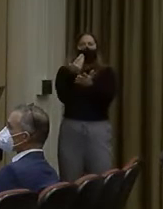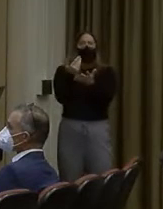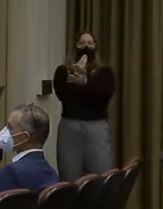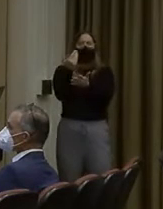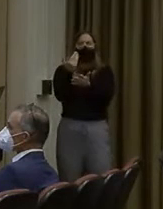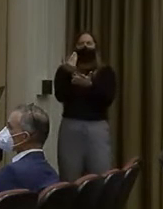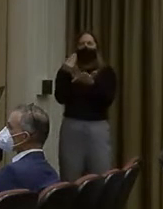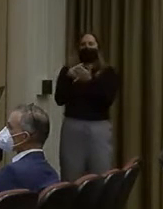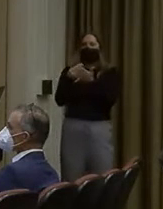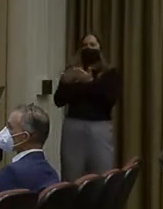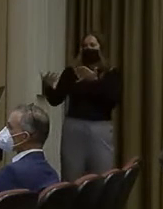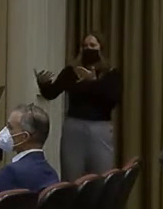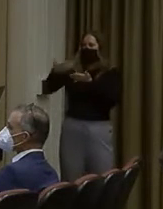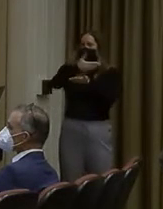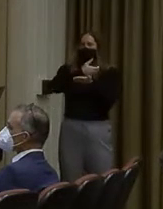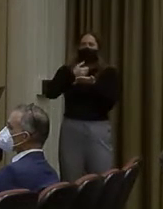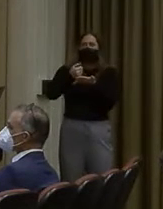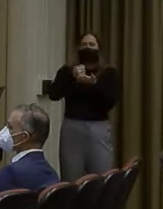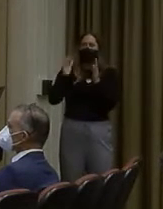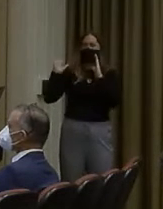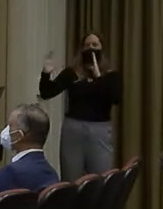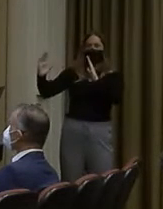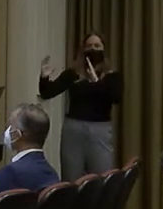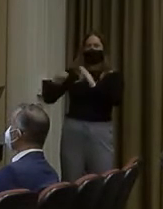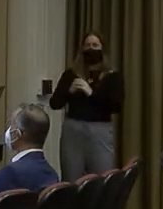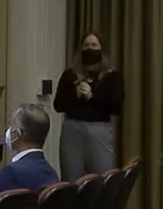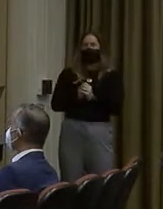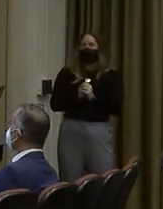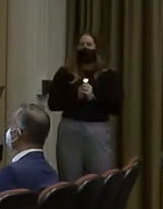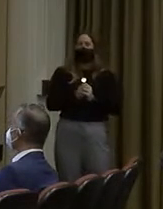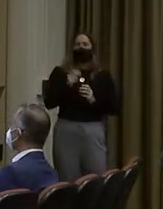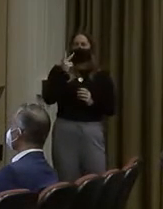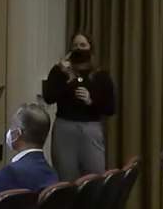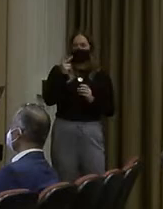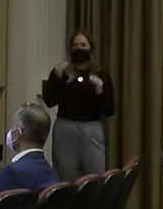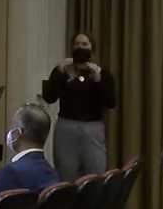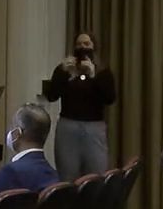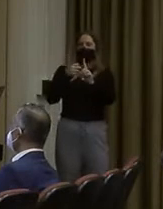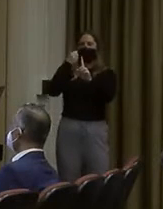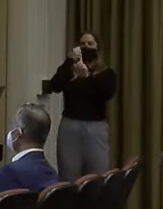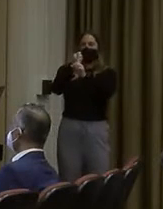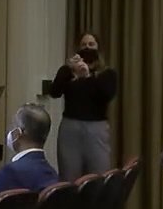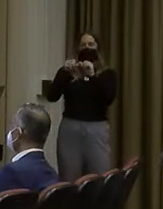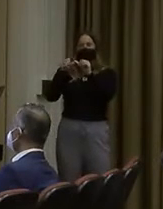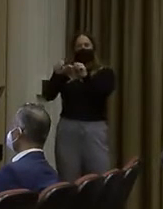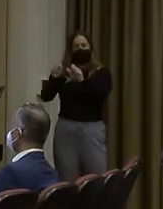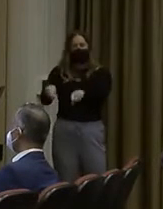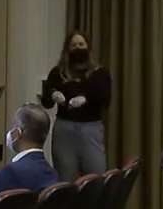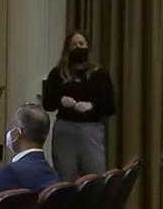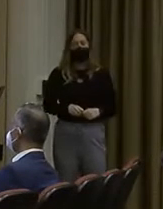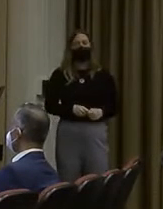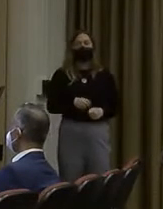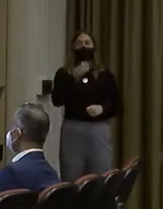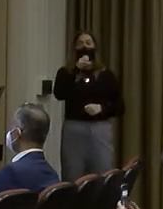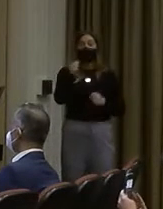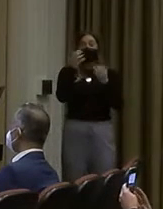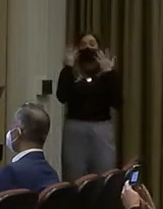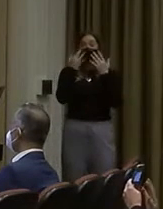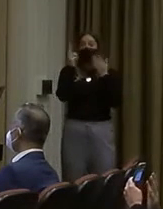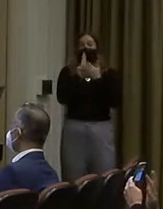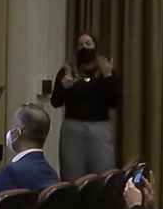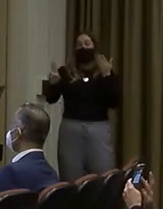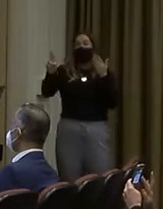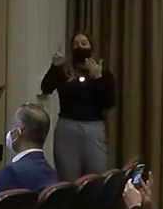revenue, diversify and enrich campus life and learning, and leave a bigger mark on the future. Age-Friendly University, the Age-Friendly